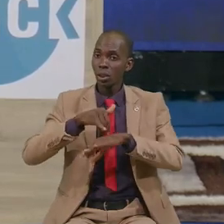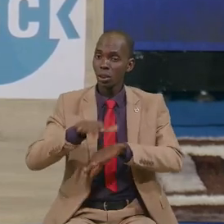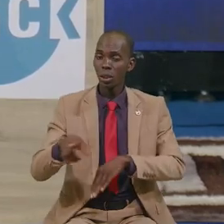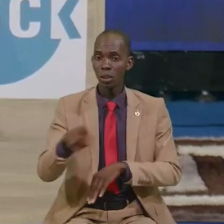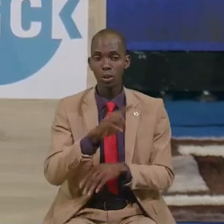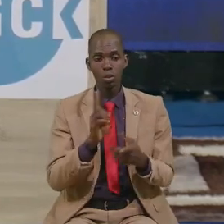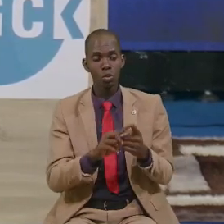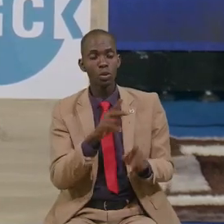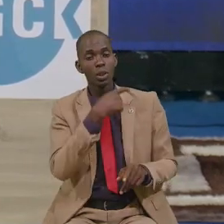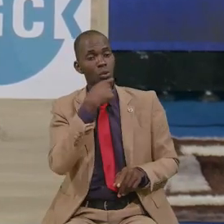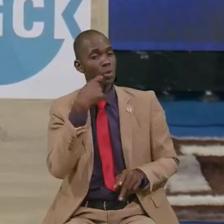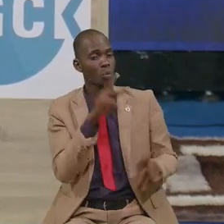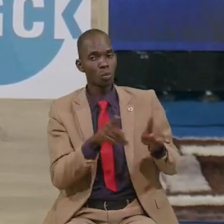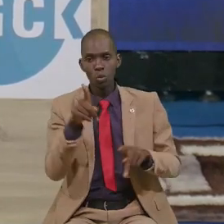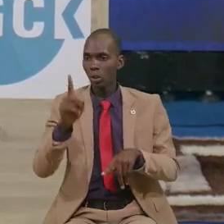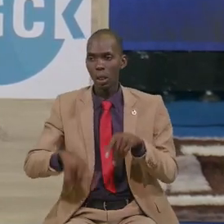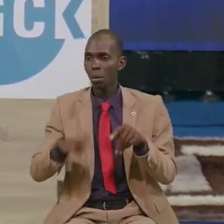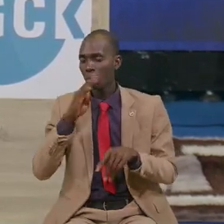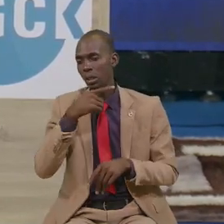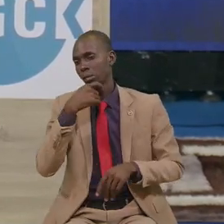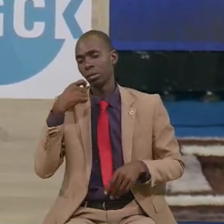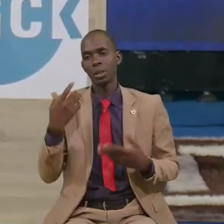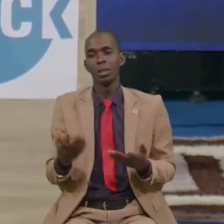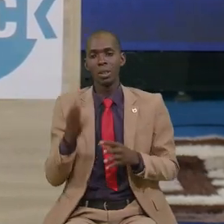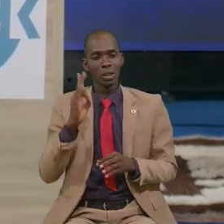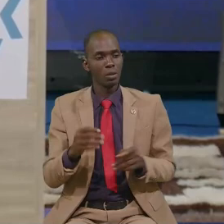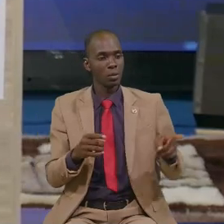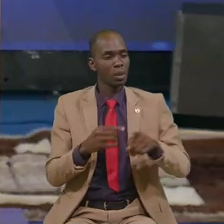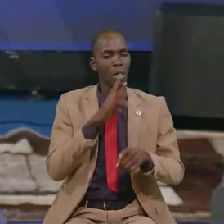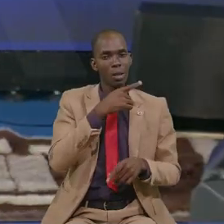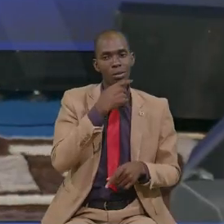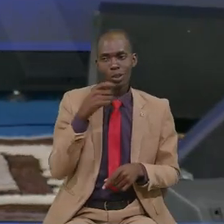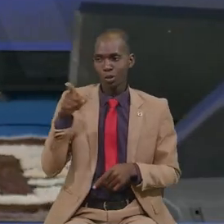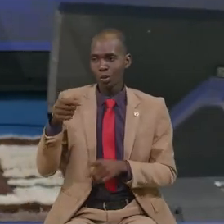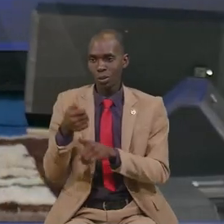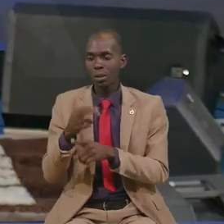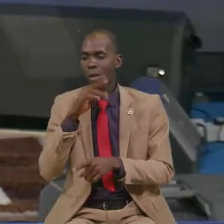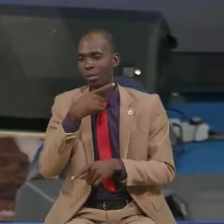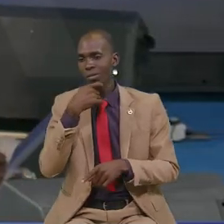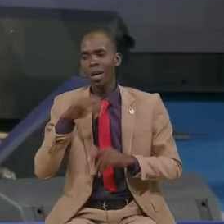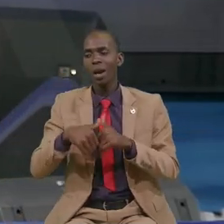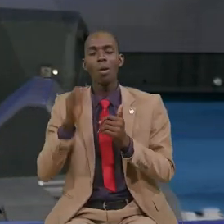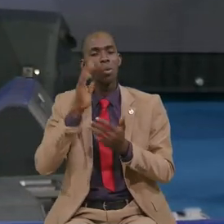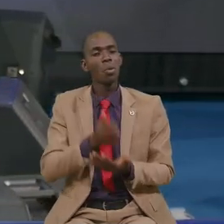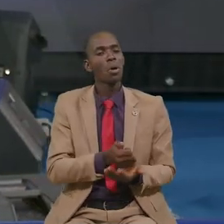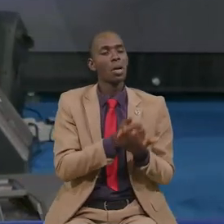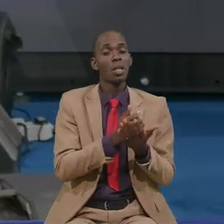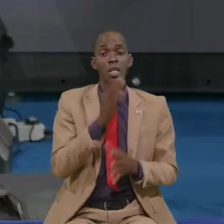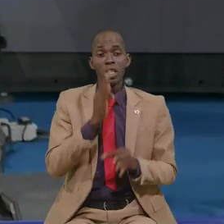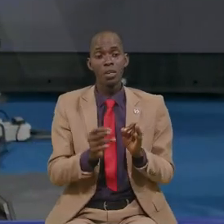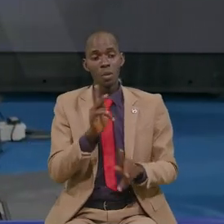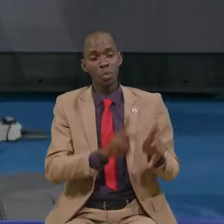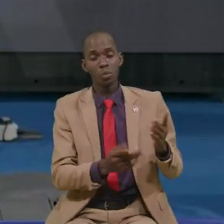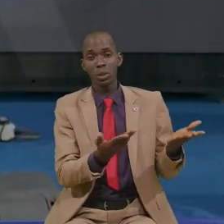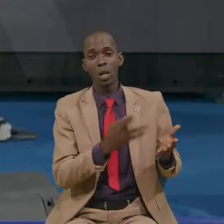are dry and they are dry, how do you help them? If they are sinful and you are sinful, how do you